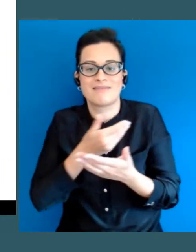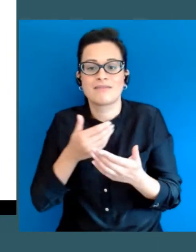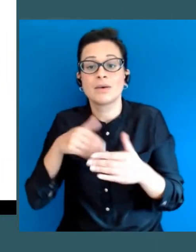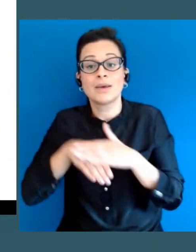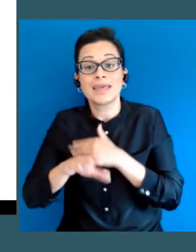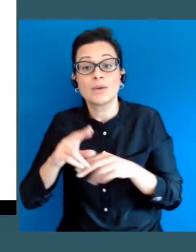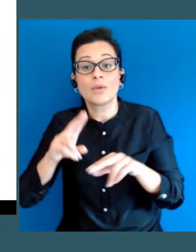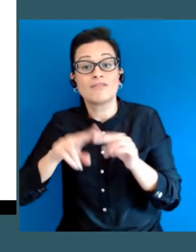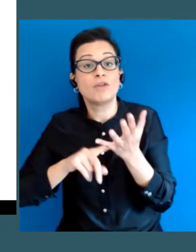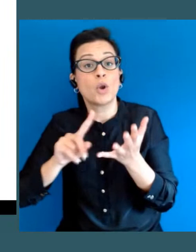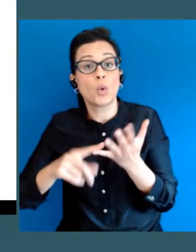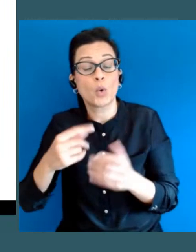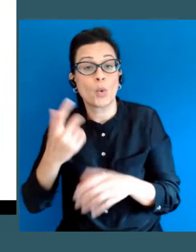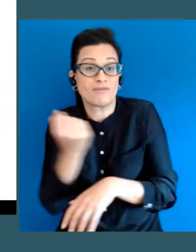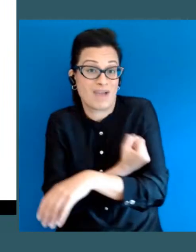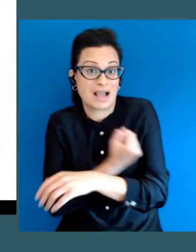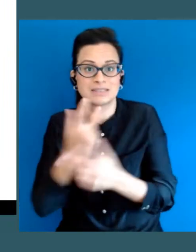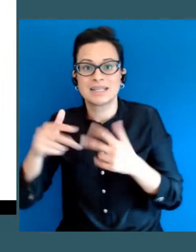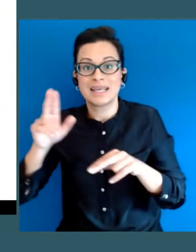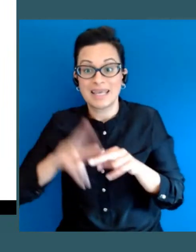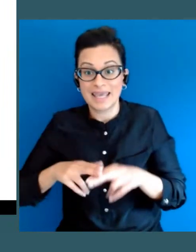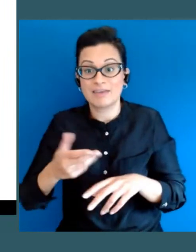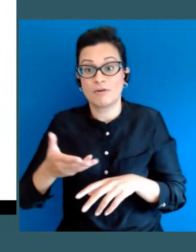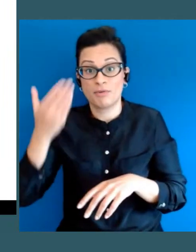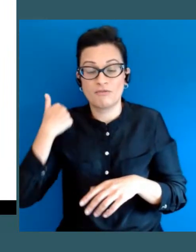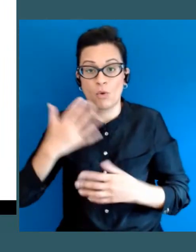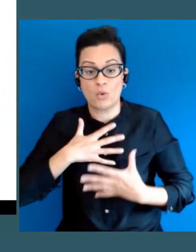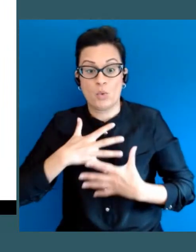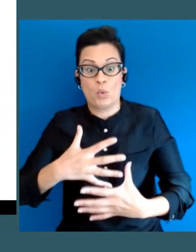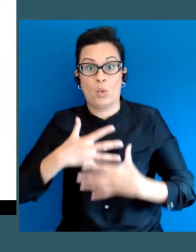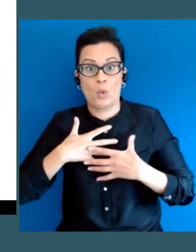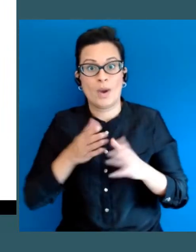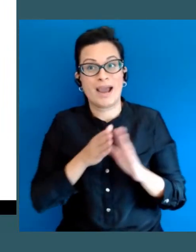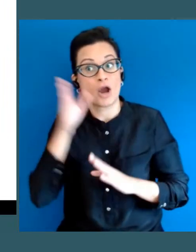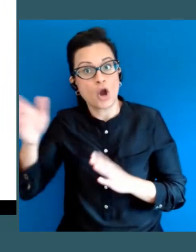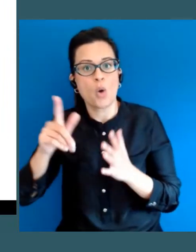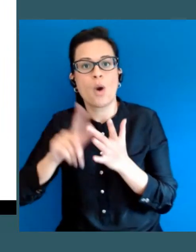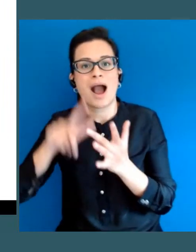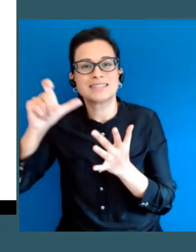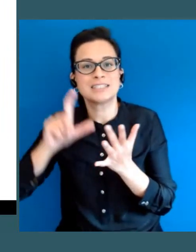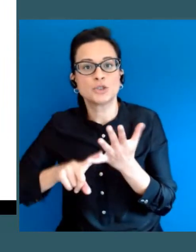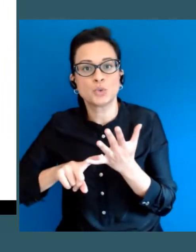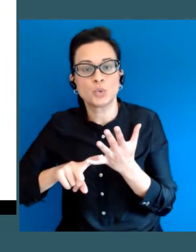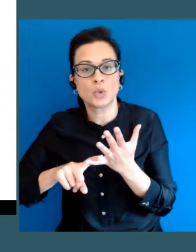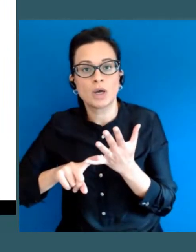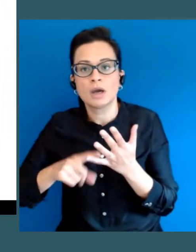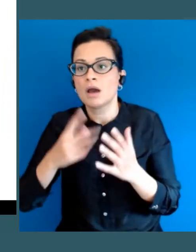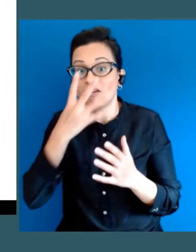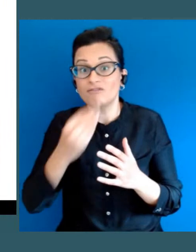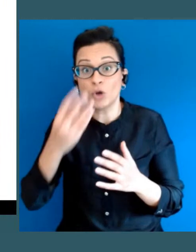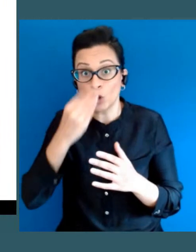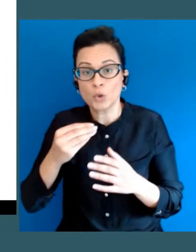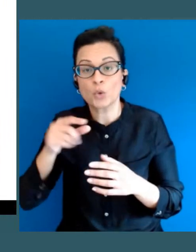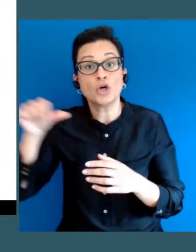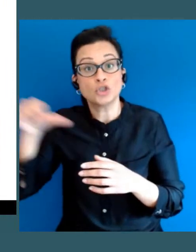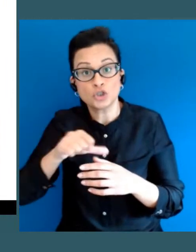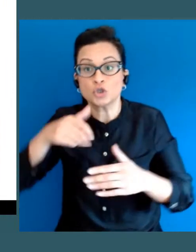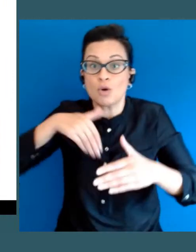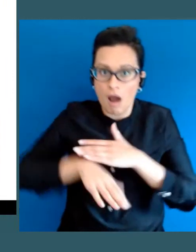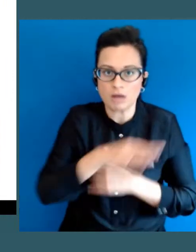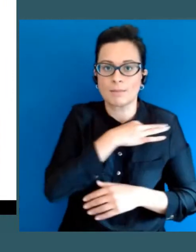you had a severe anaphylaxis requiring intensive care, and that means the flu vaccine probably should be done under medical guidance. That's more